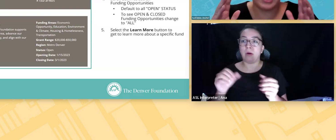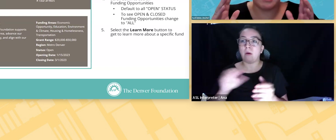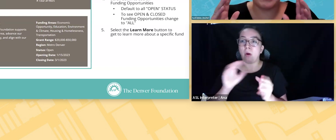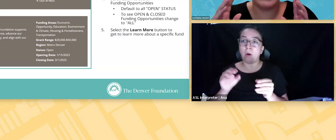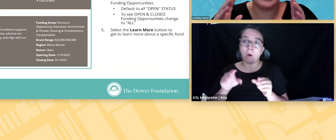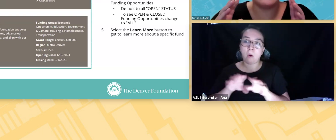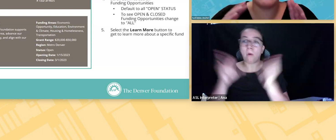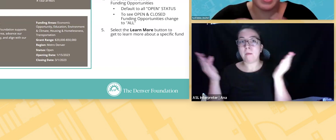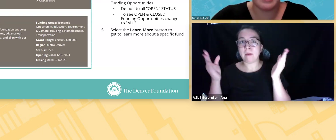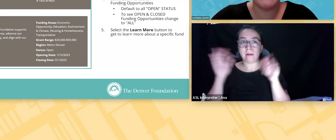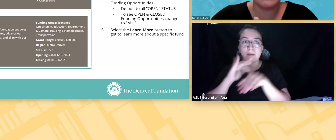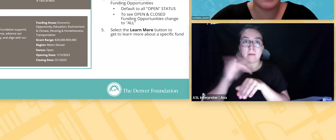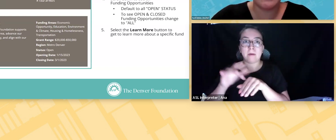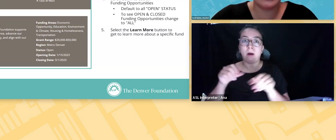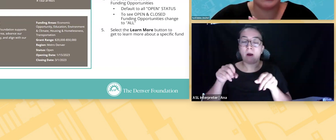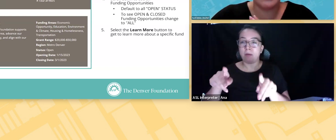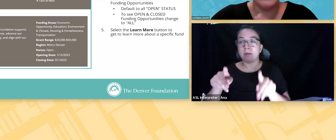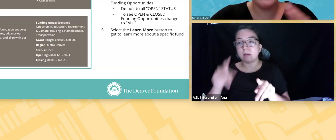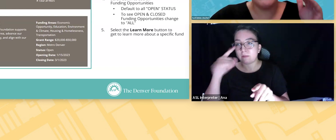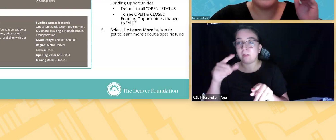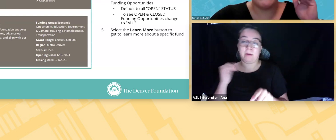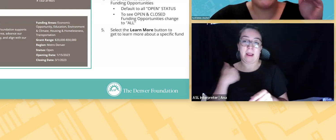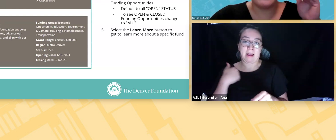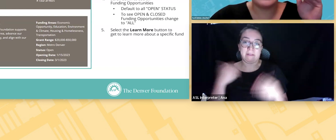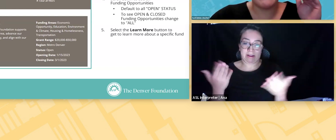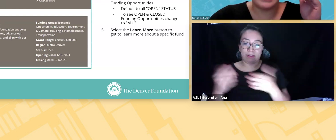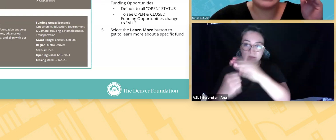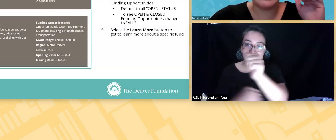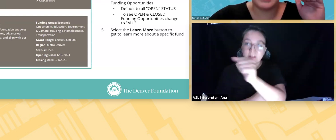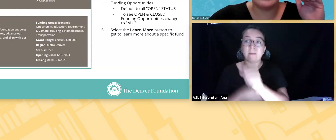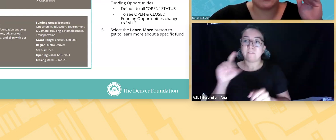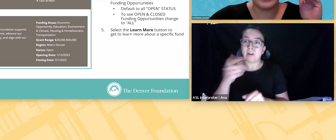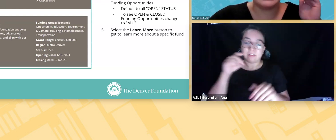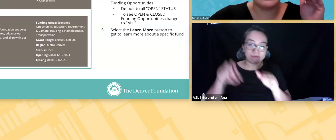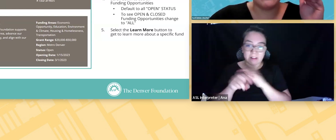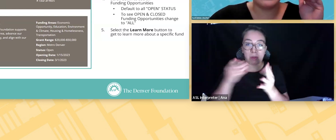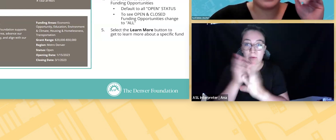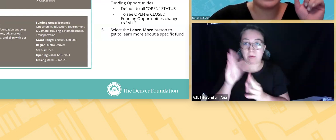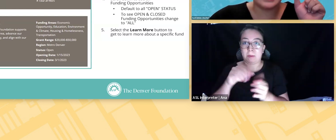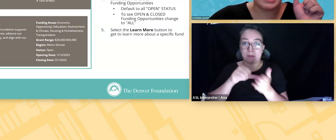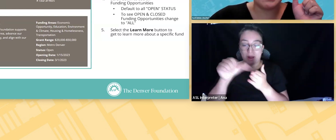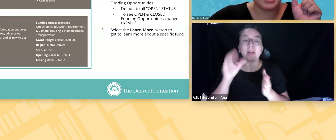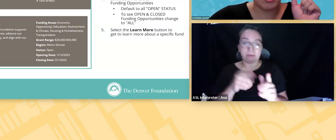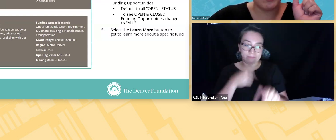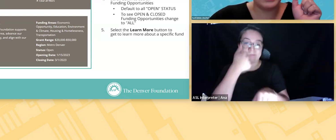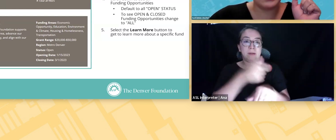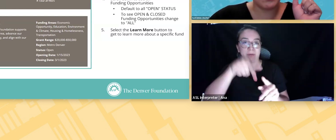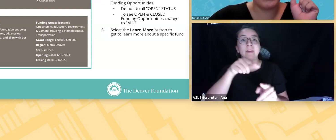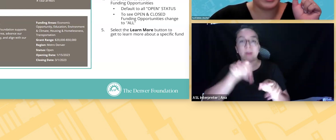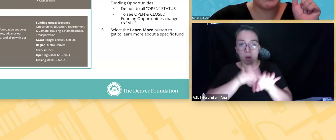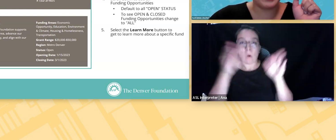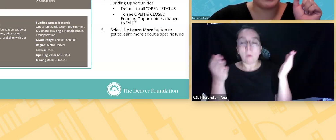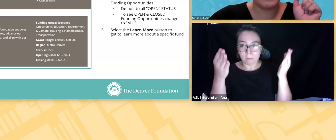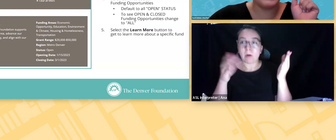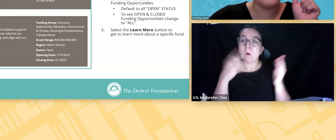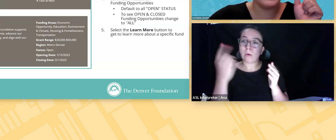competitive funding opportunities that we have at the foundation. When you first navigate to the page, it's going to default to that status being open, so